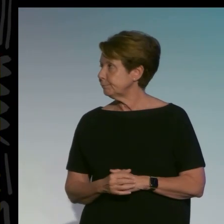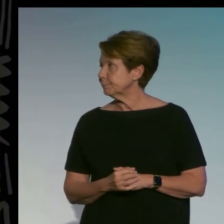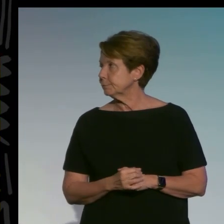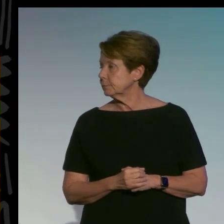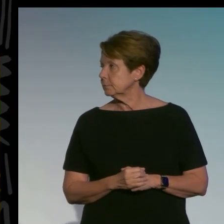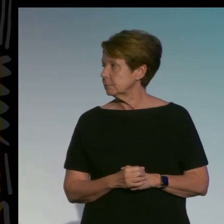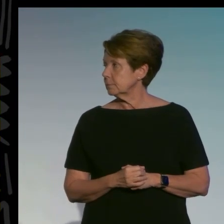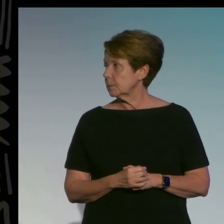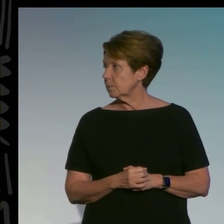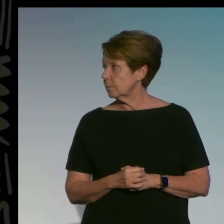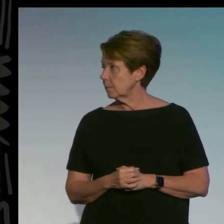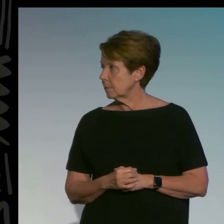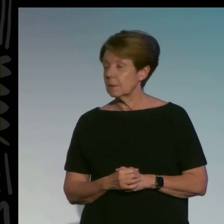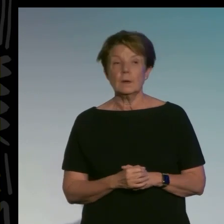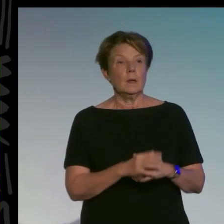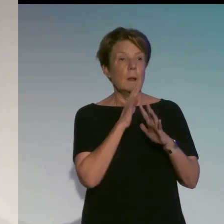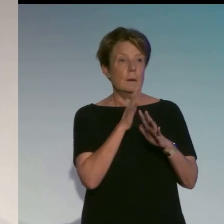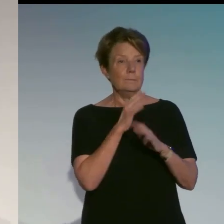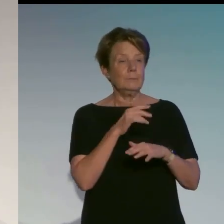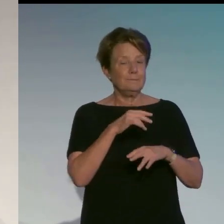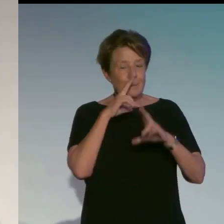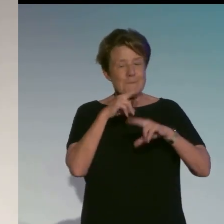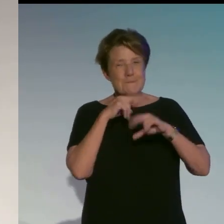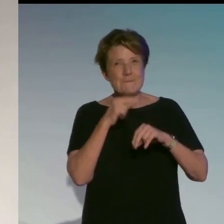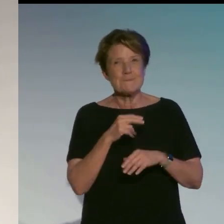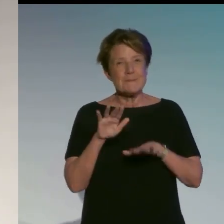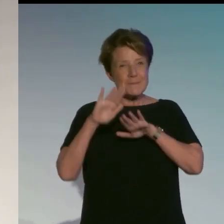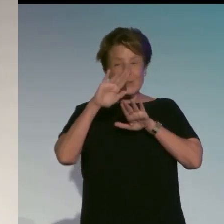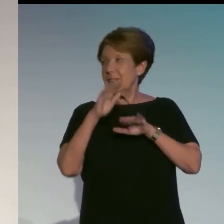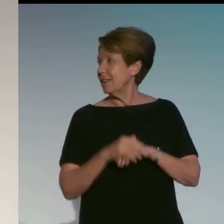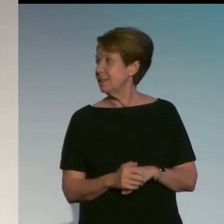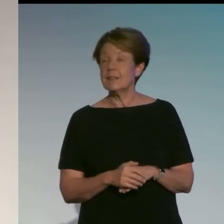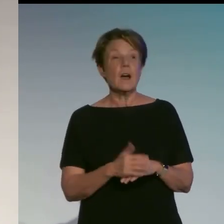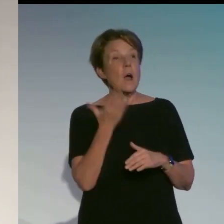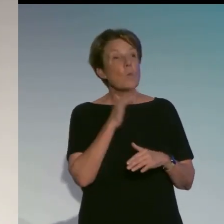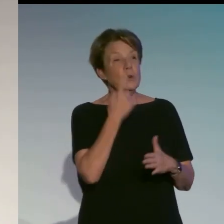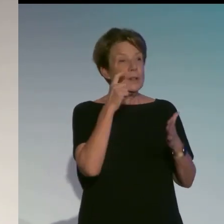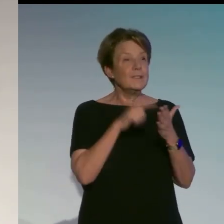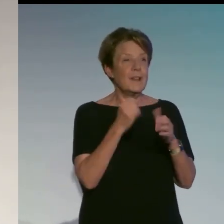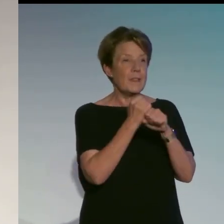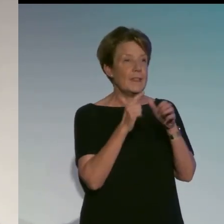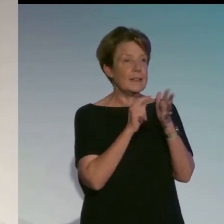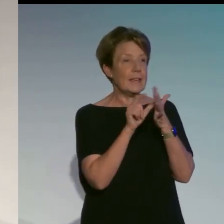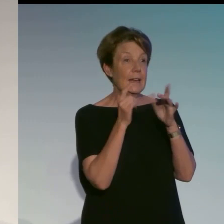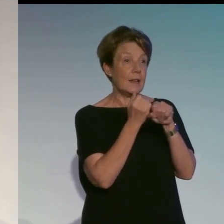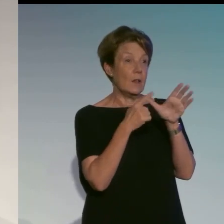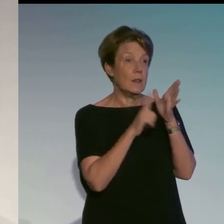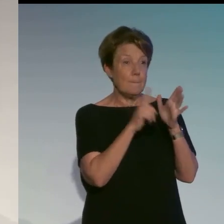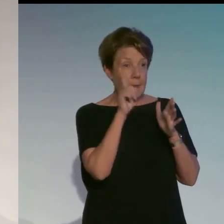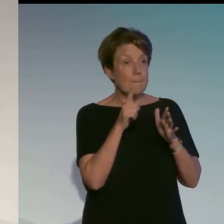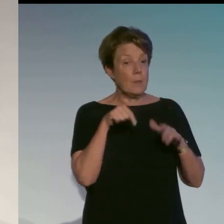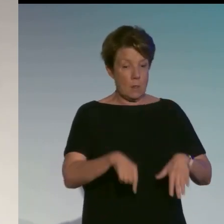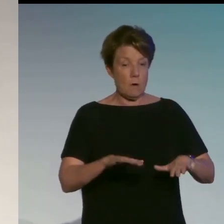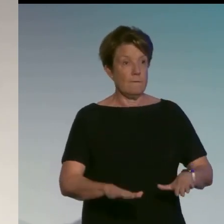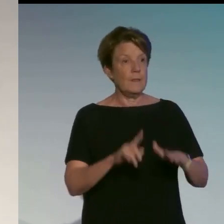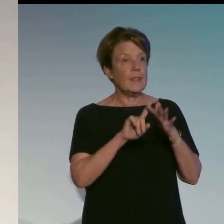Awesome. Well, talofa lava, tēnā koutou katoa. Warm Pacific greetings. I wish to acknowledge the Gadigal people of the Eora Nation on